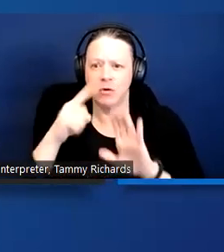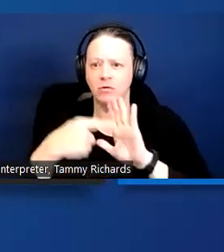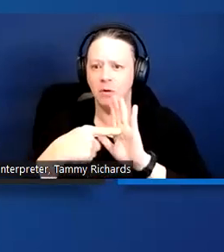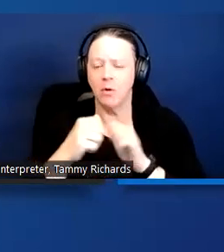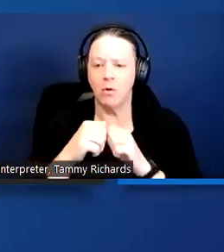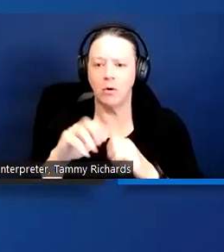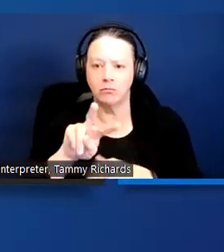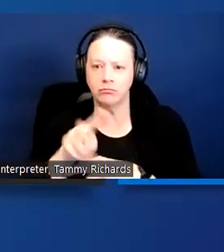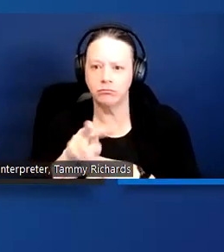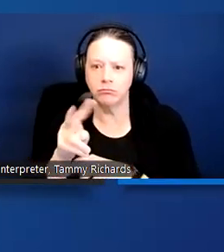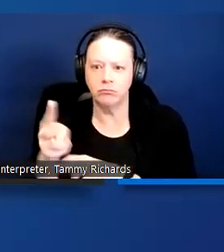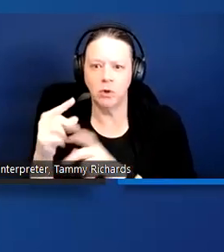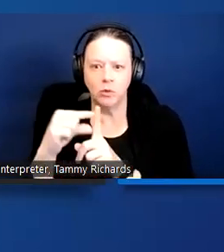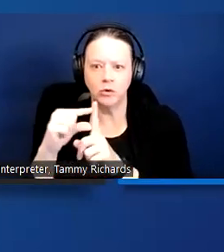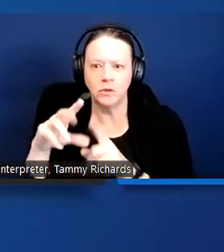dyslexia or other